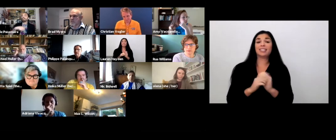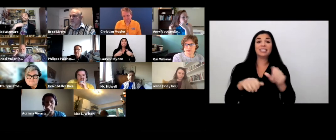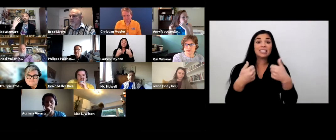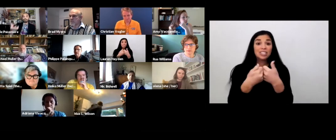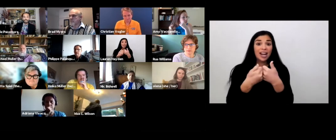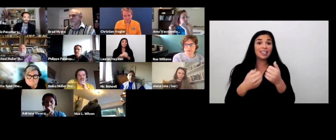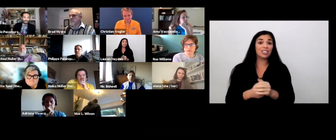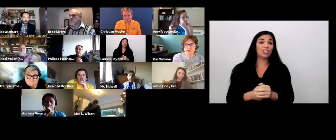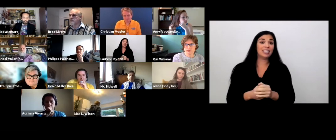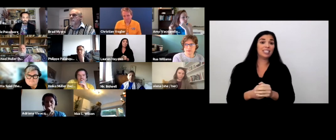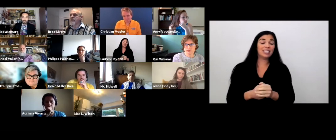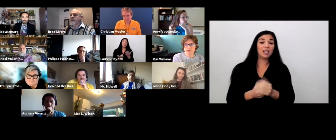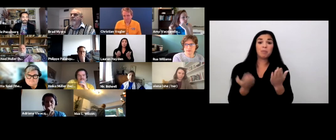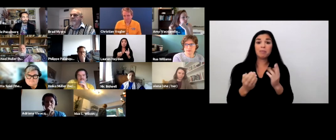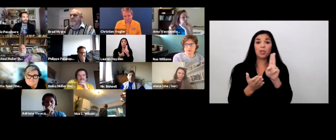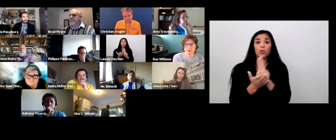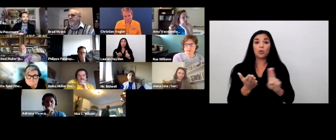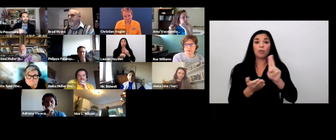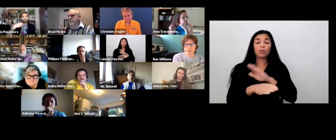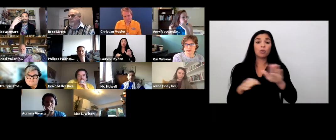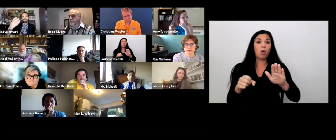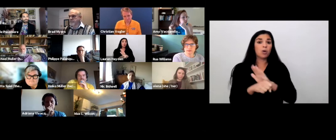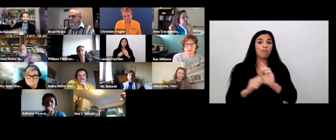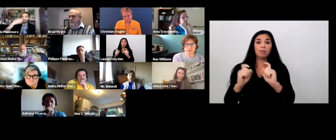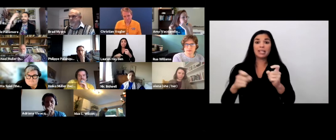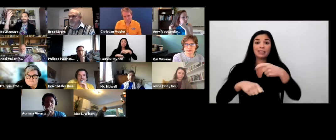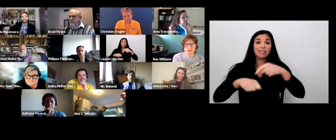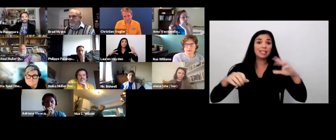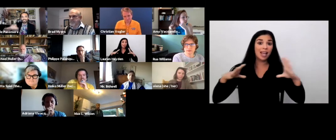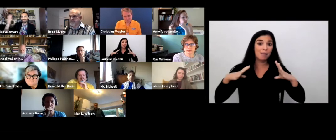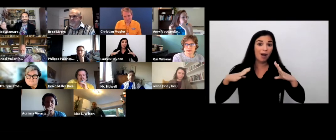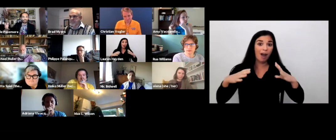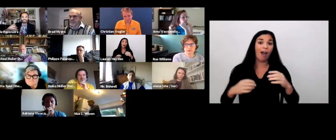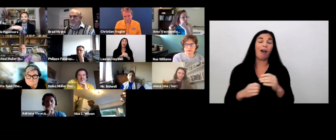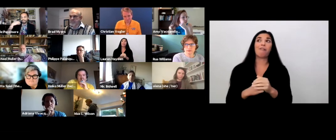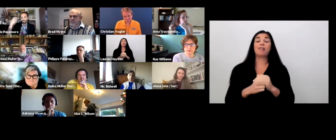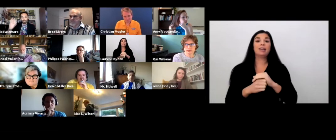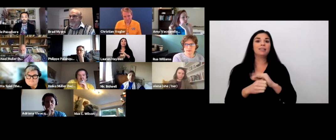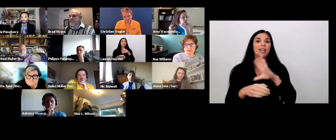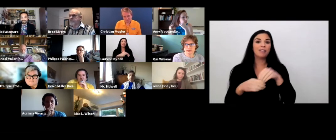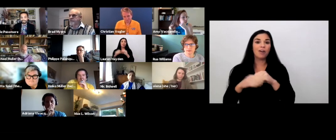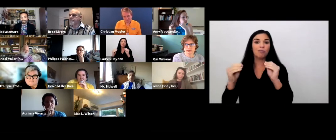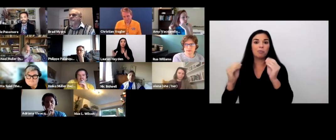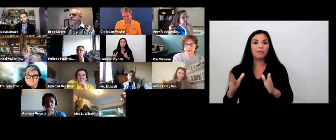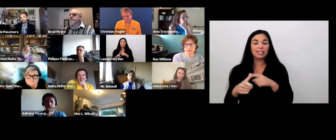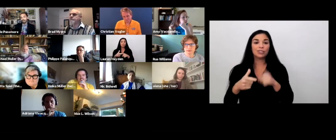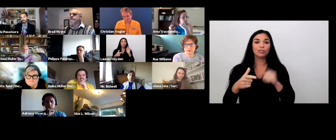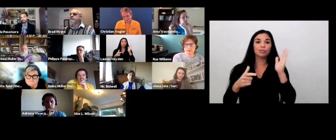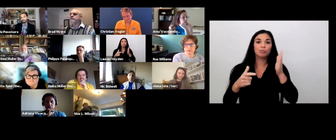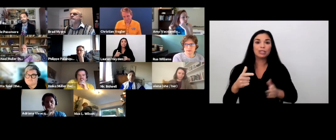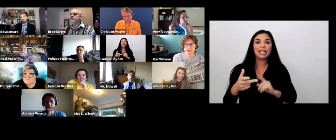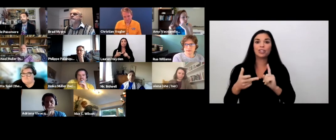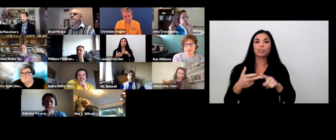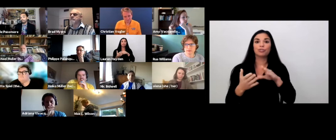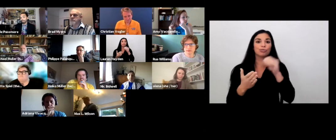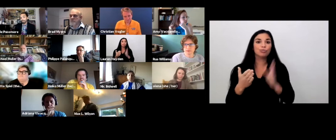fully allow them that time off. That applied to professors, presenters, students, student volunteers.